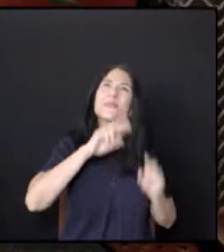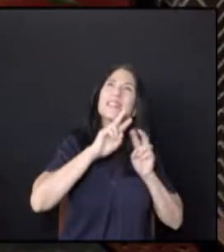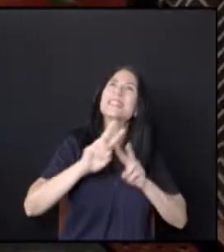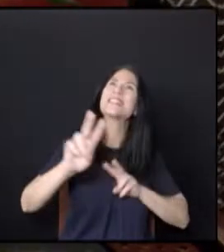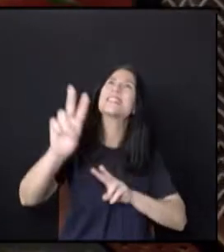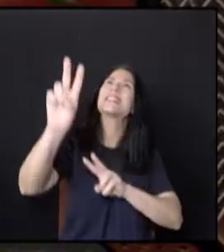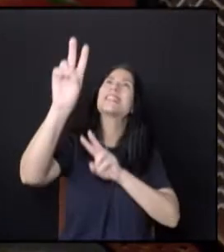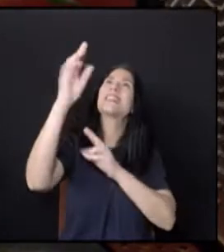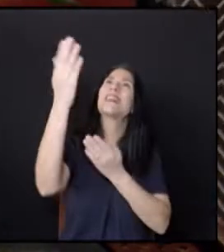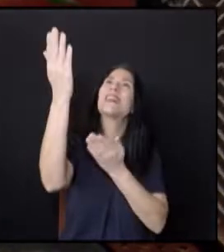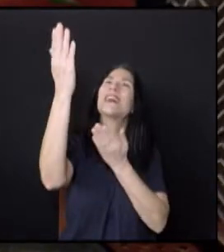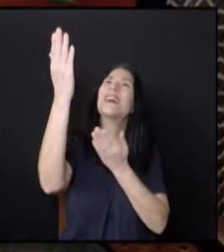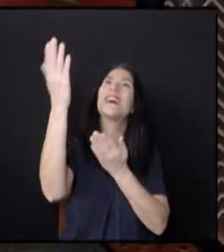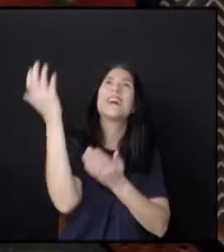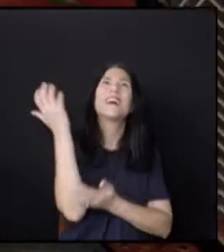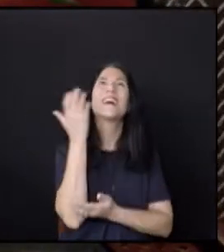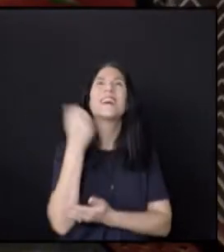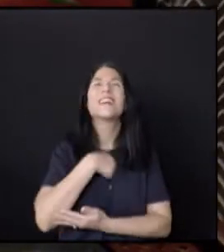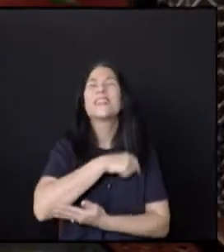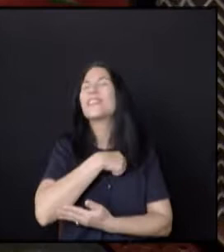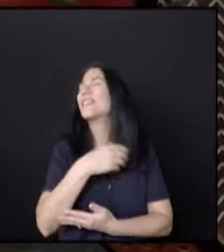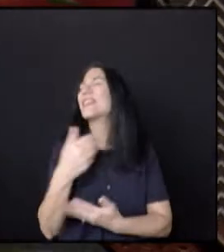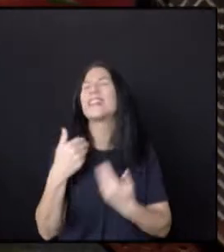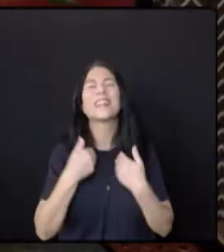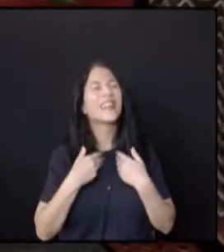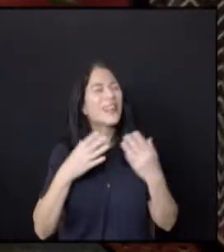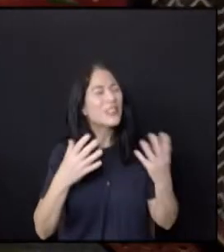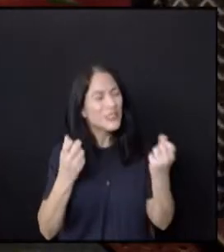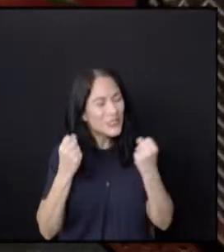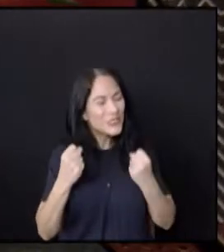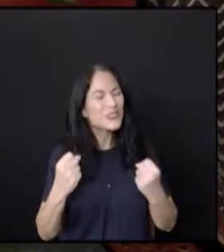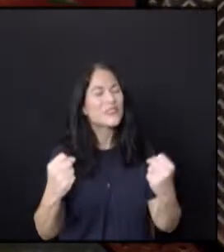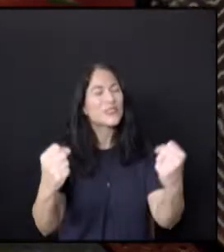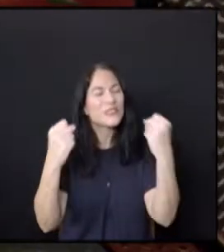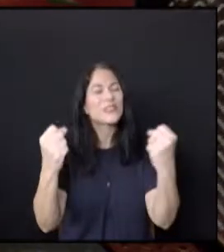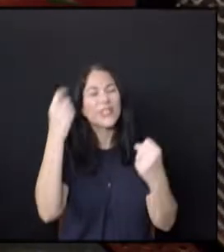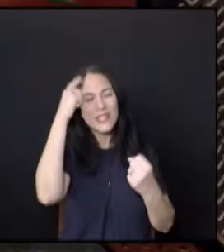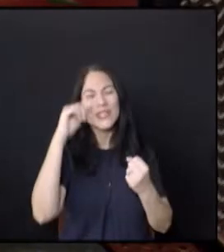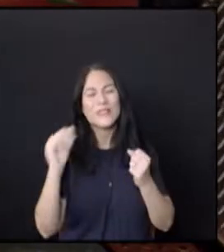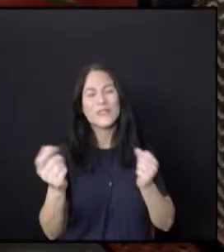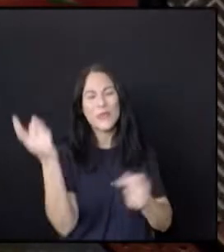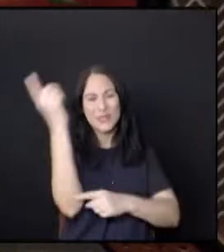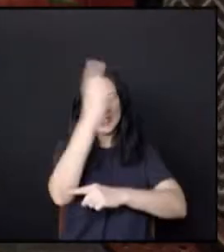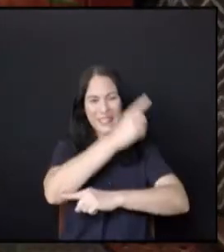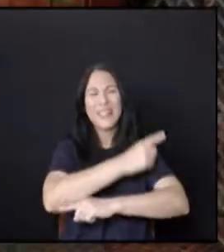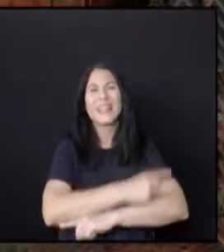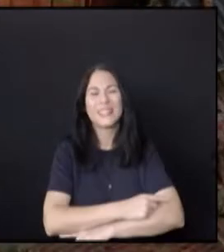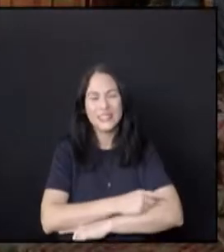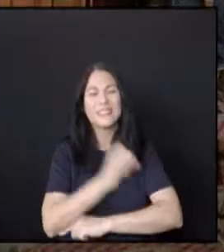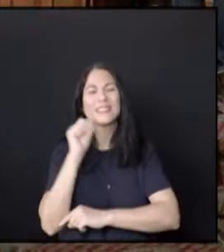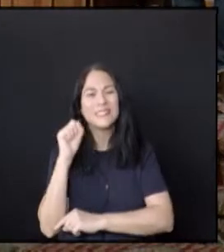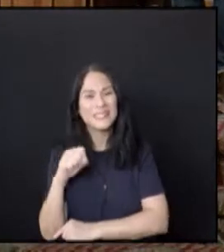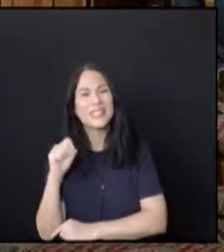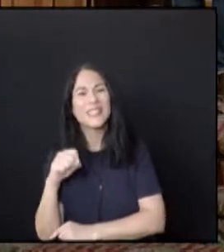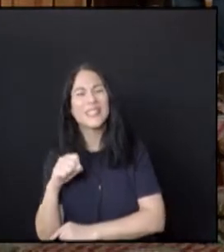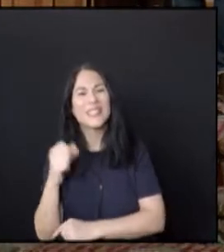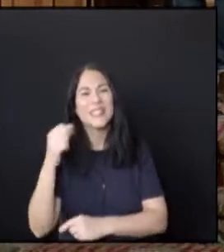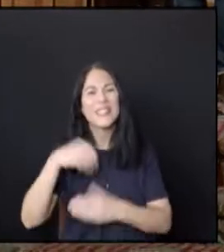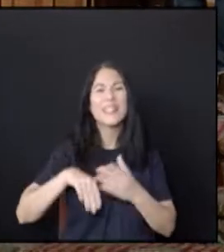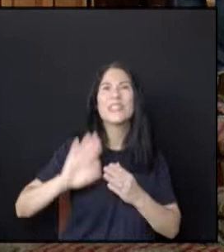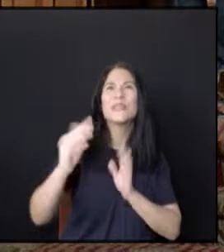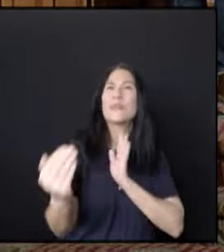When we see you, we find strength to face the day. Yes, we do. And in